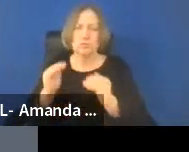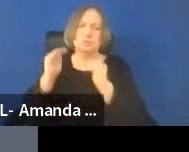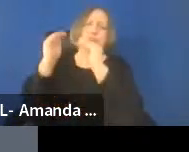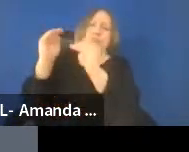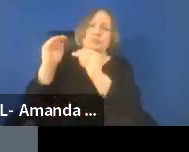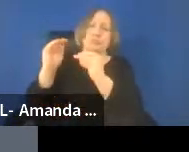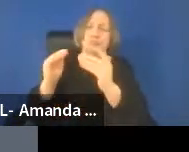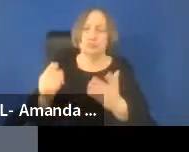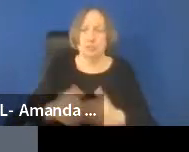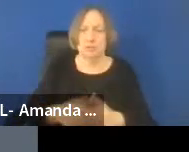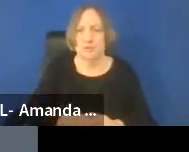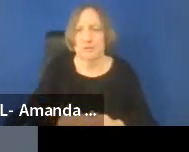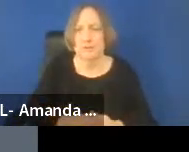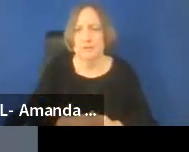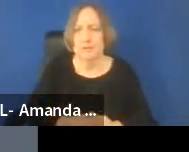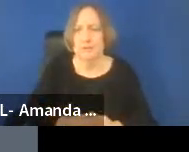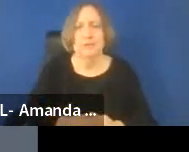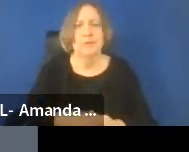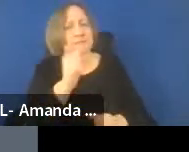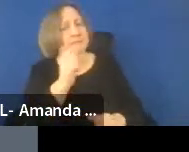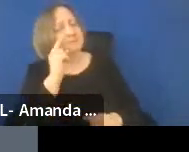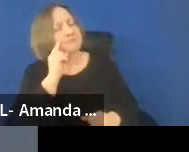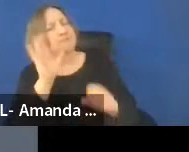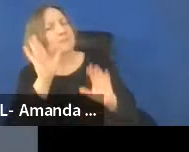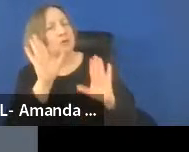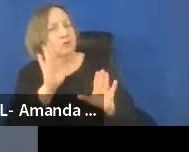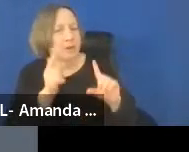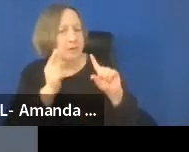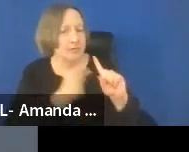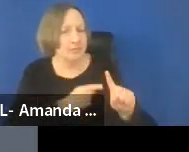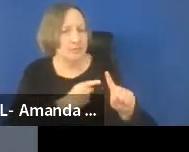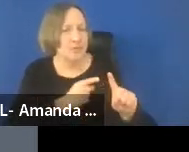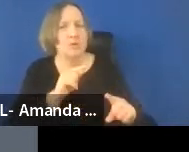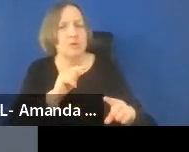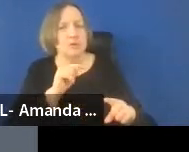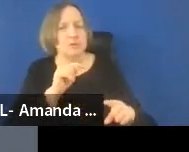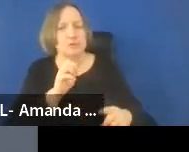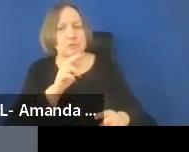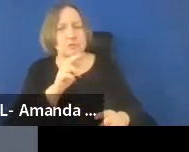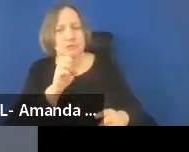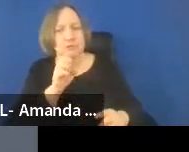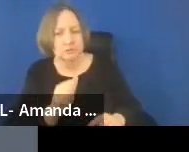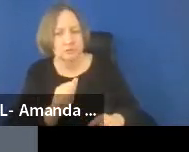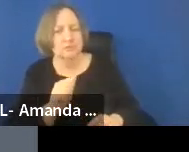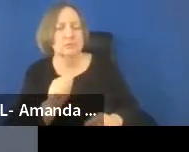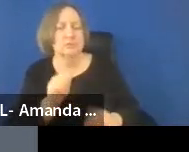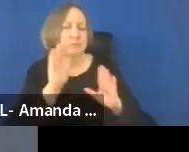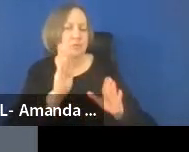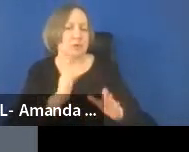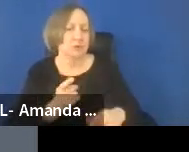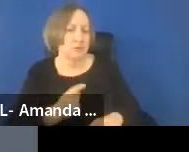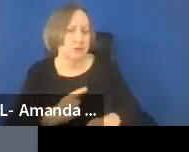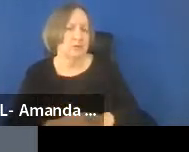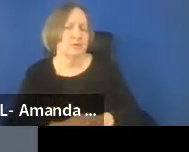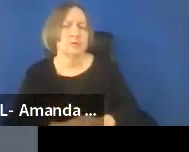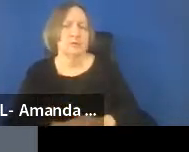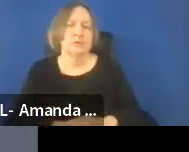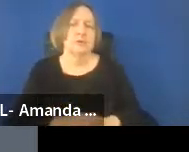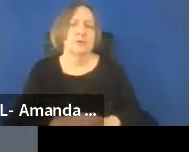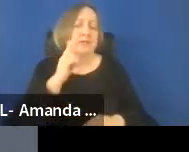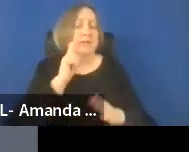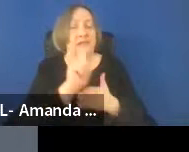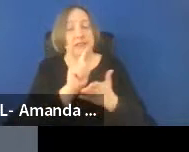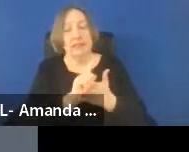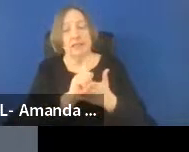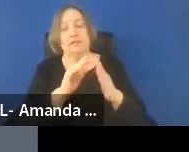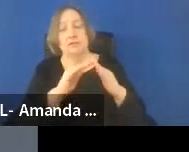level? Yeah, I think that's a great point to reset and a great question. I think the legal system, yeah, has such